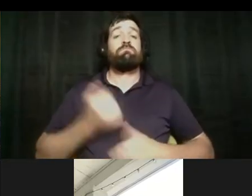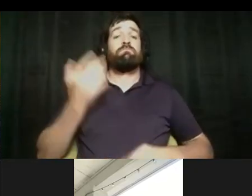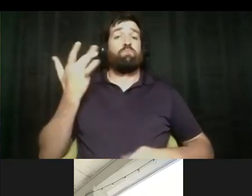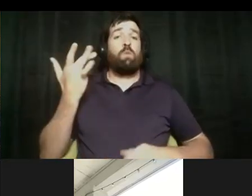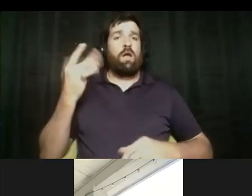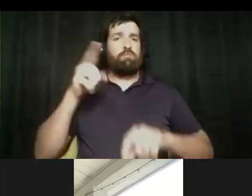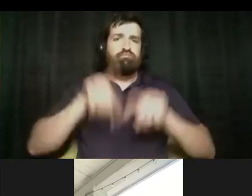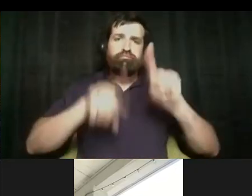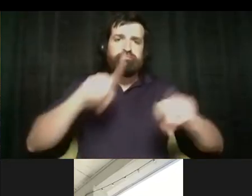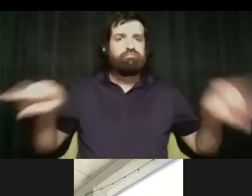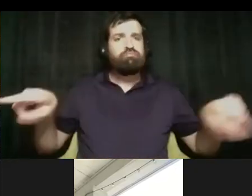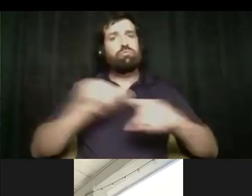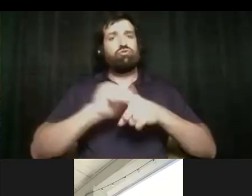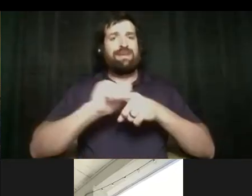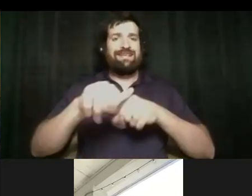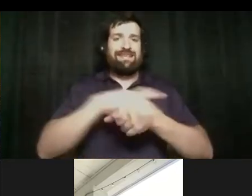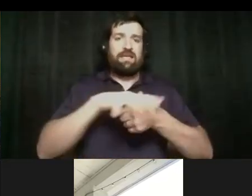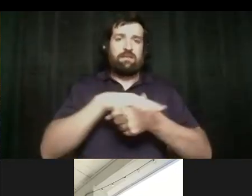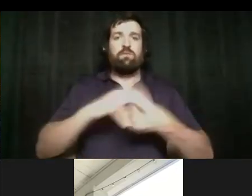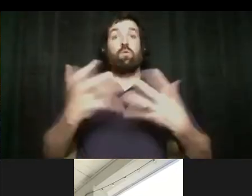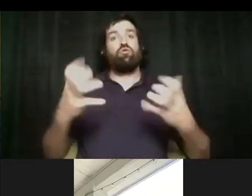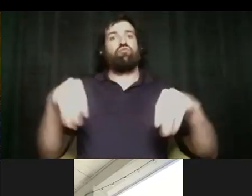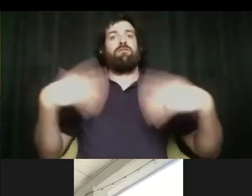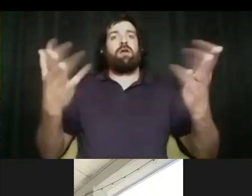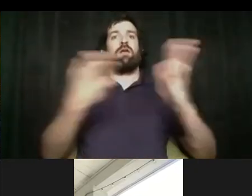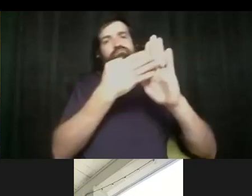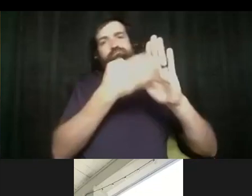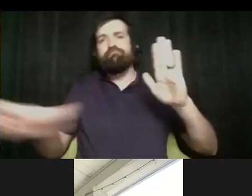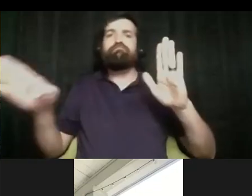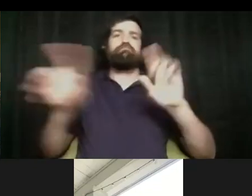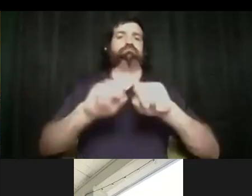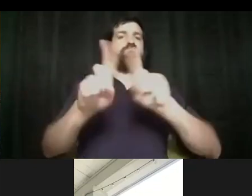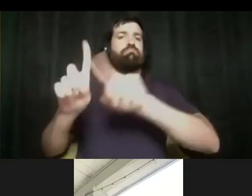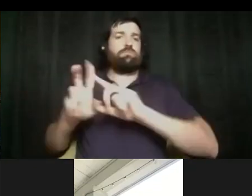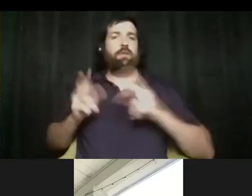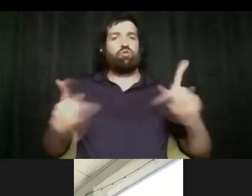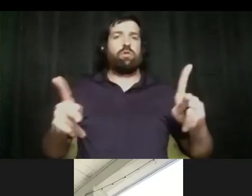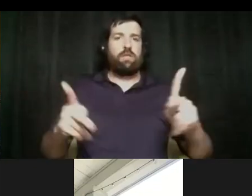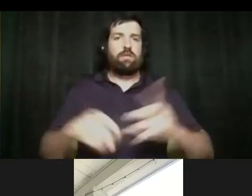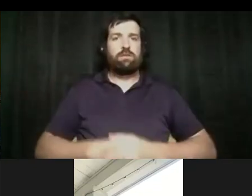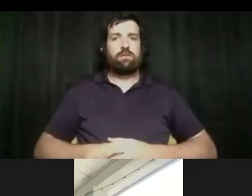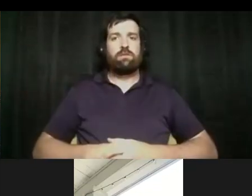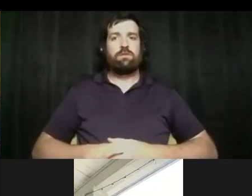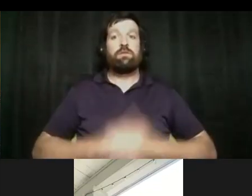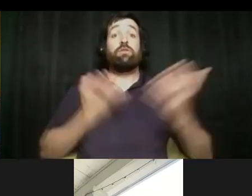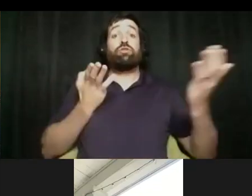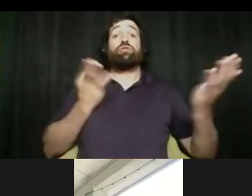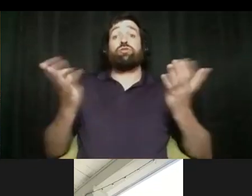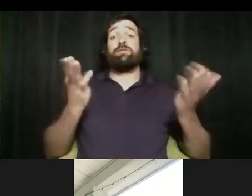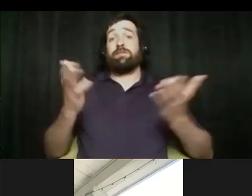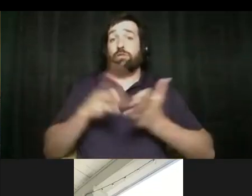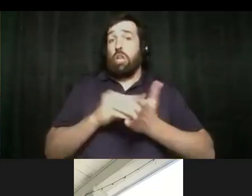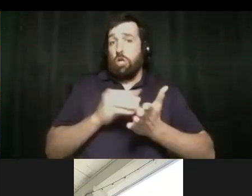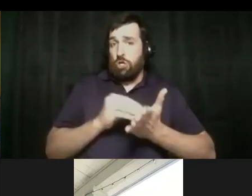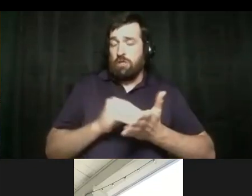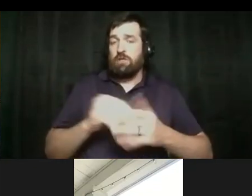different training sites is because we want to provide a spectrum of opportunities. These are service learning. You will be